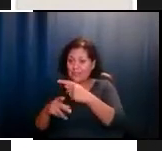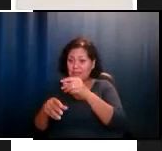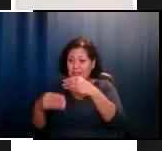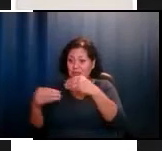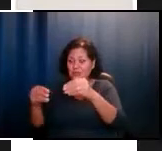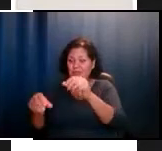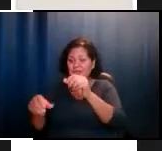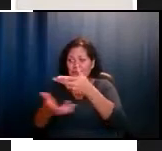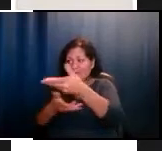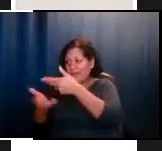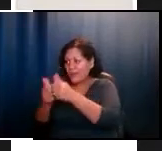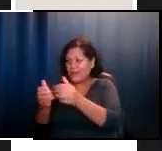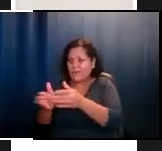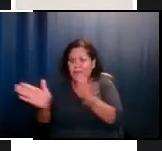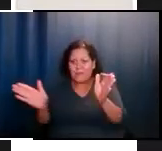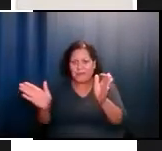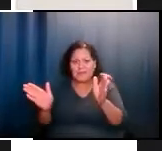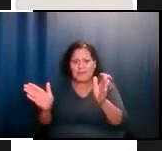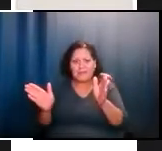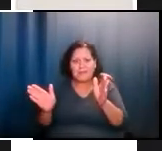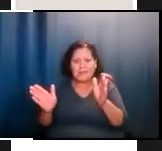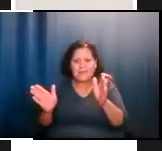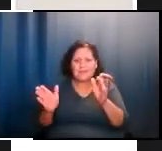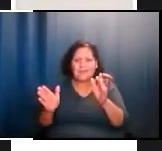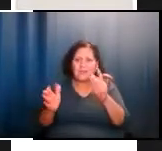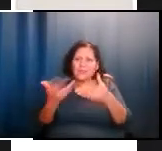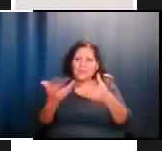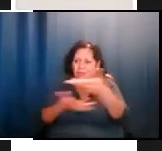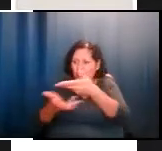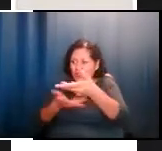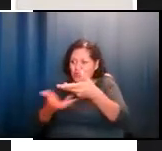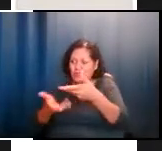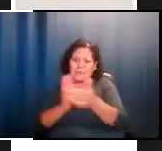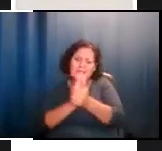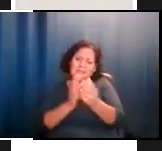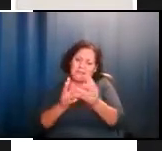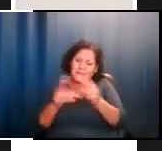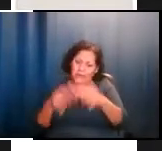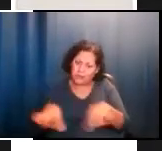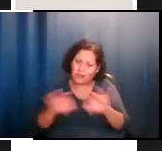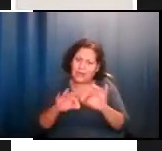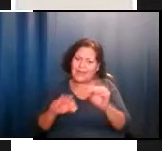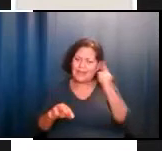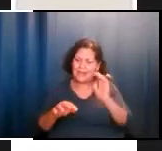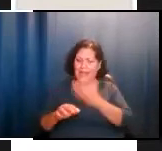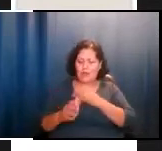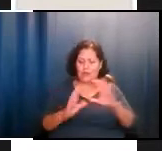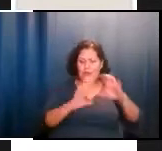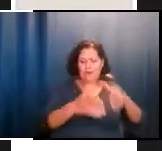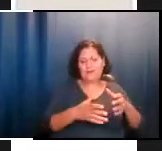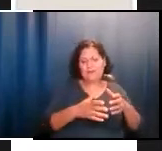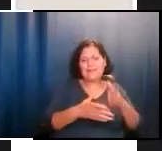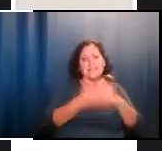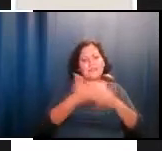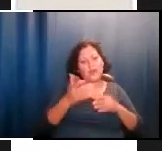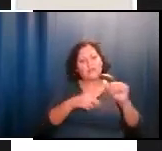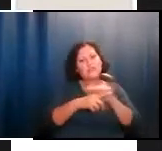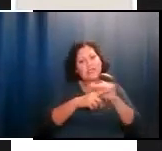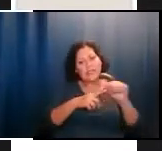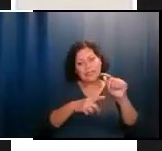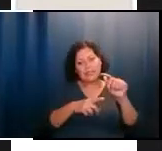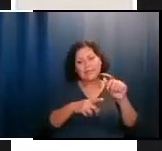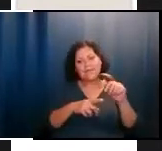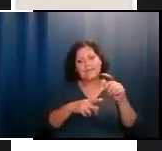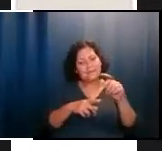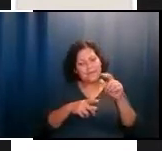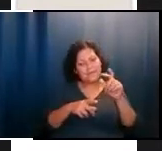so those interpersonal skills are very, very important. And I think our population, that's an aspect of training they get that is so